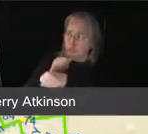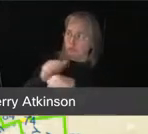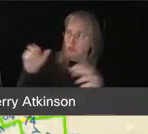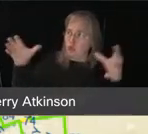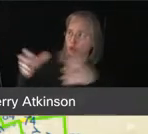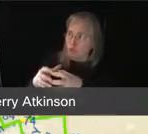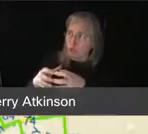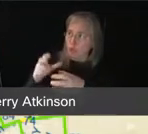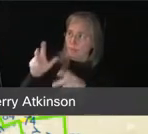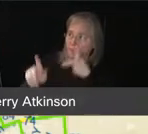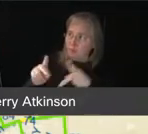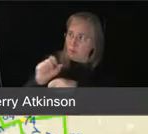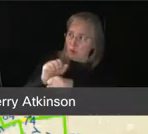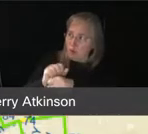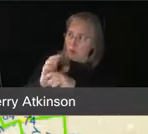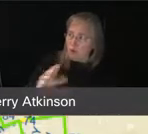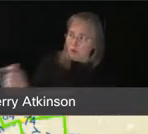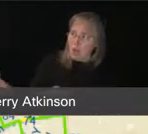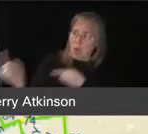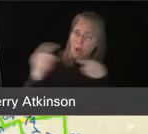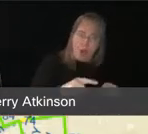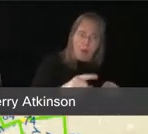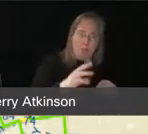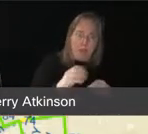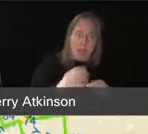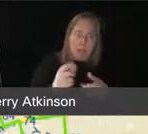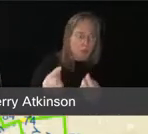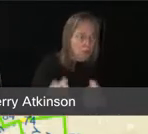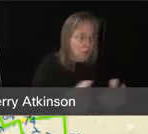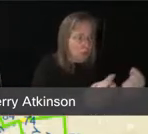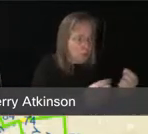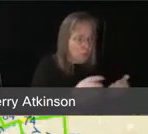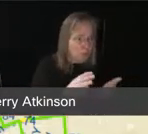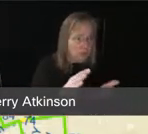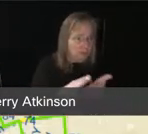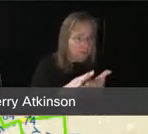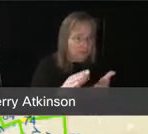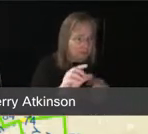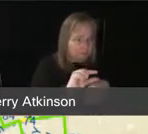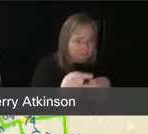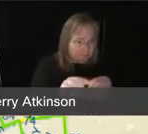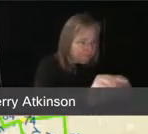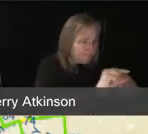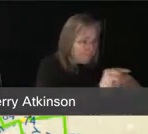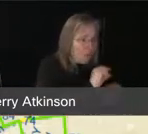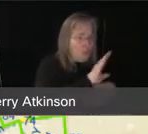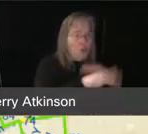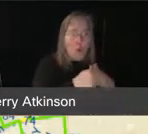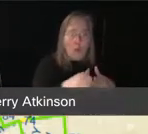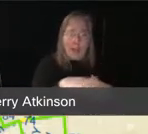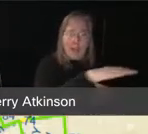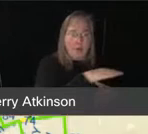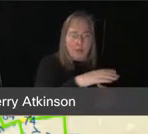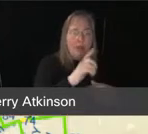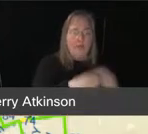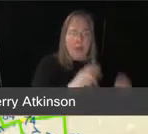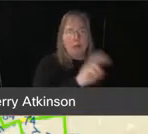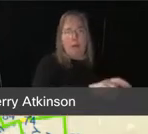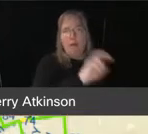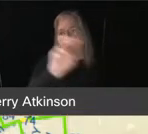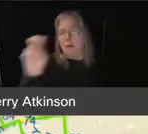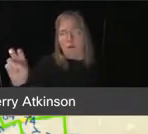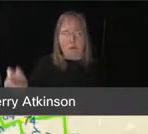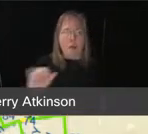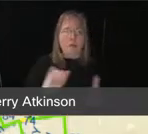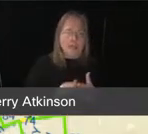that entire neighborhood, and then move to another neighborhood rather than bounce between different portions of the county, so that we get more efficiency